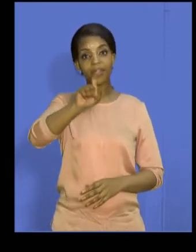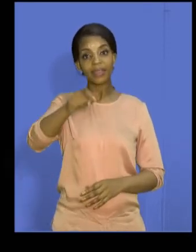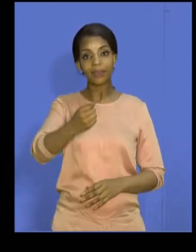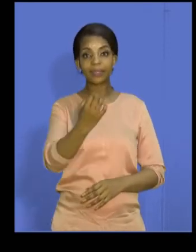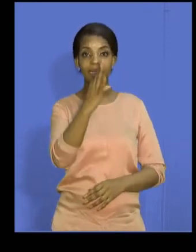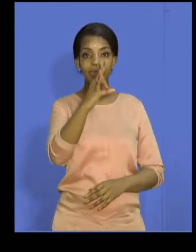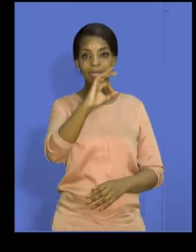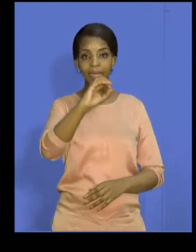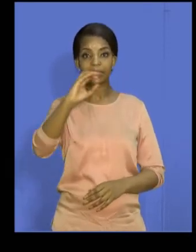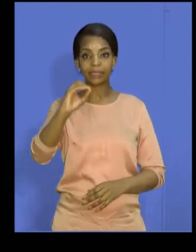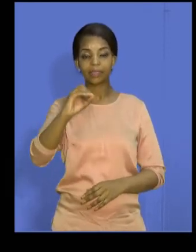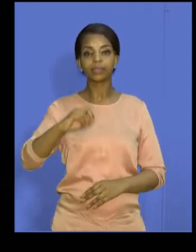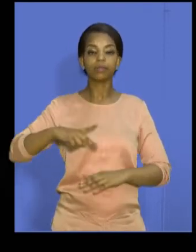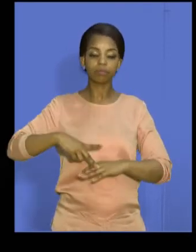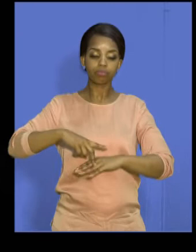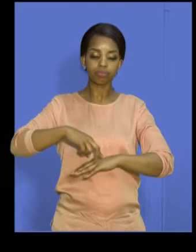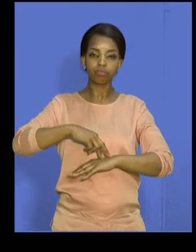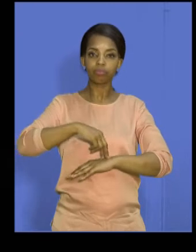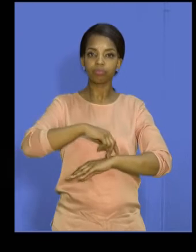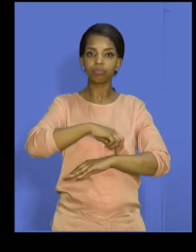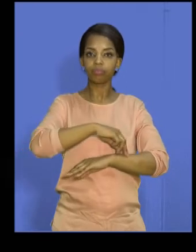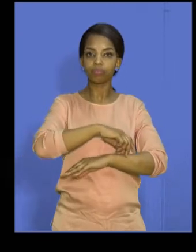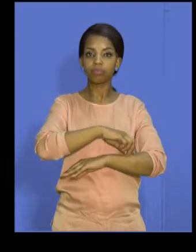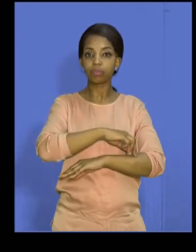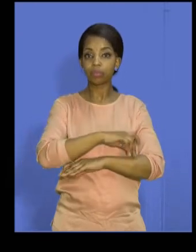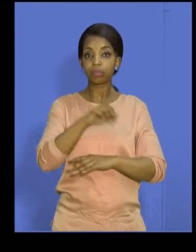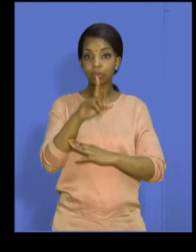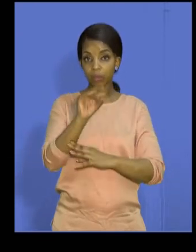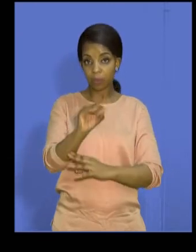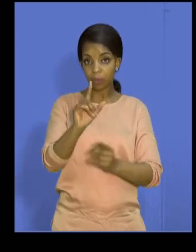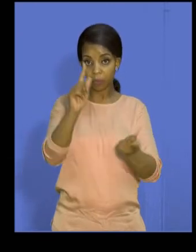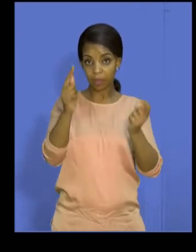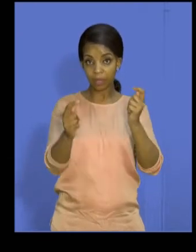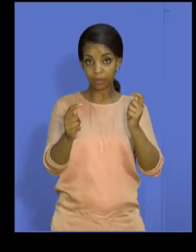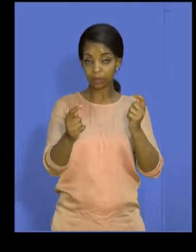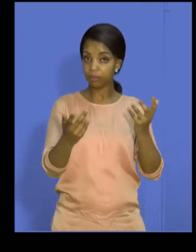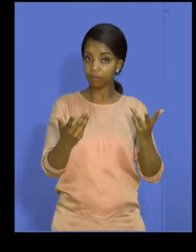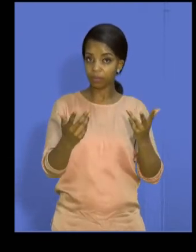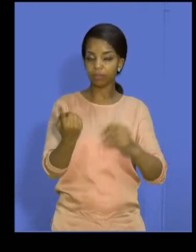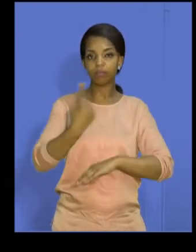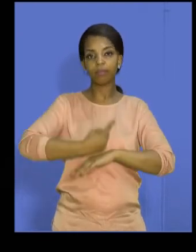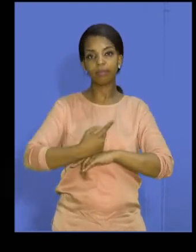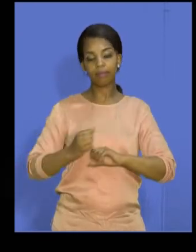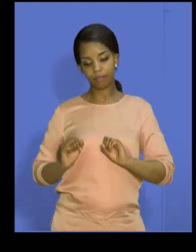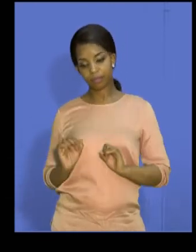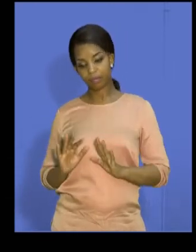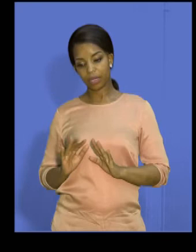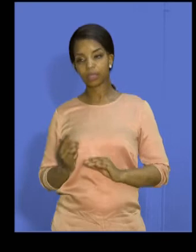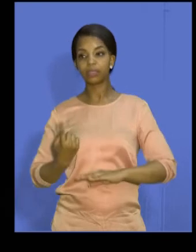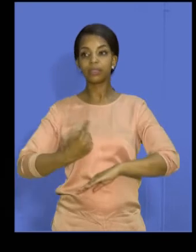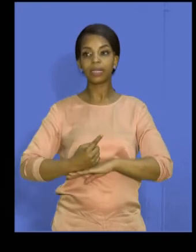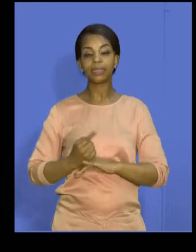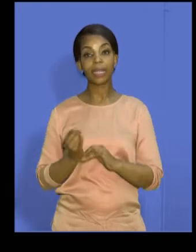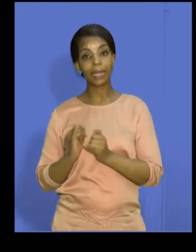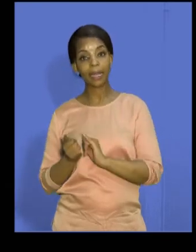5,300. You look at, is there a change between day 10 and day 11? And then lastly, on day 12,